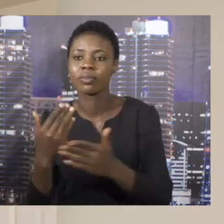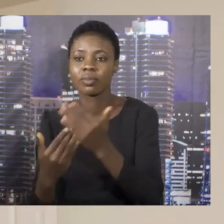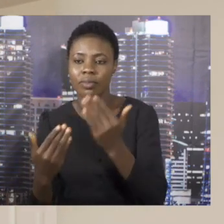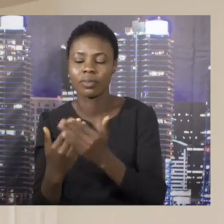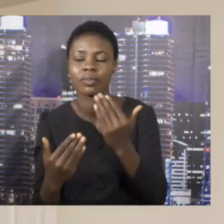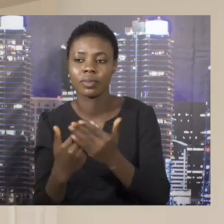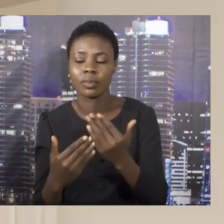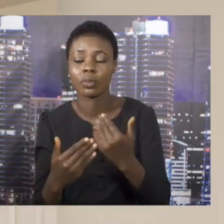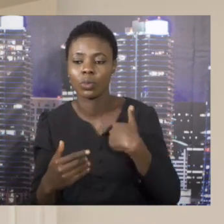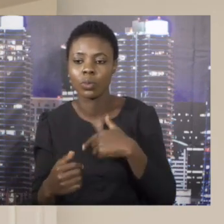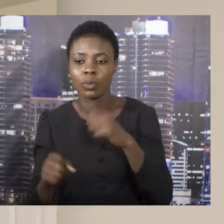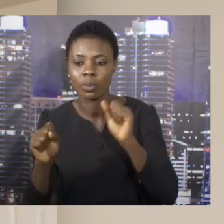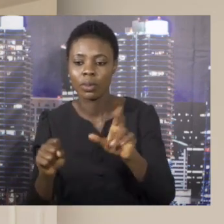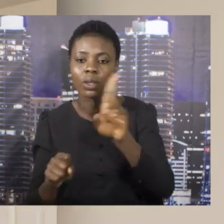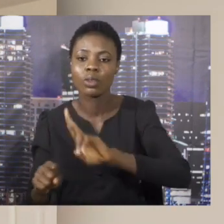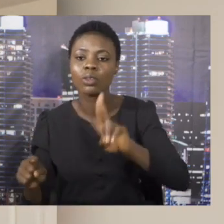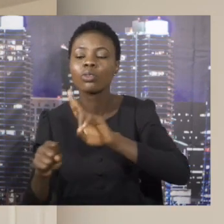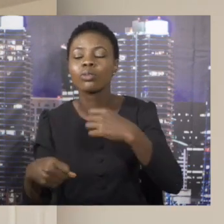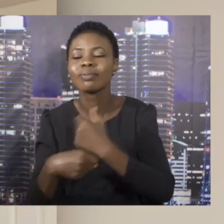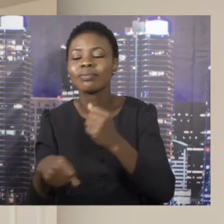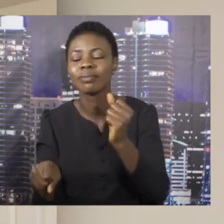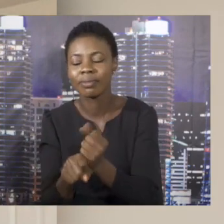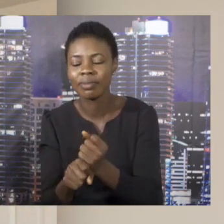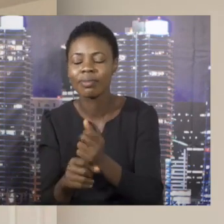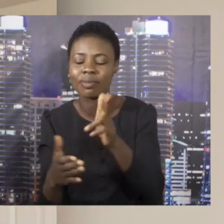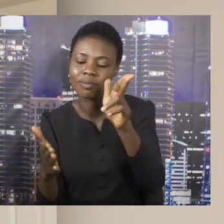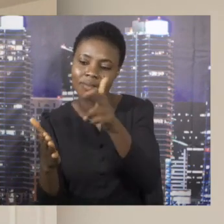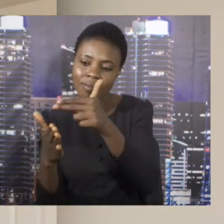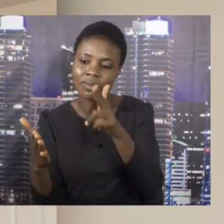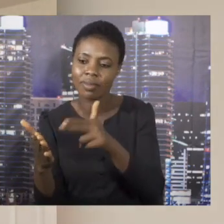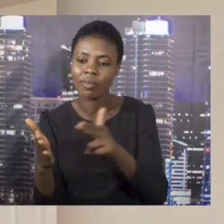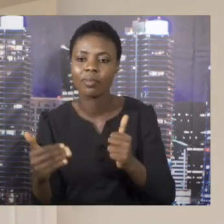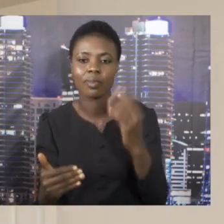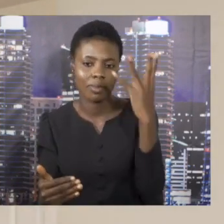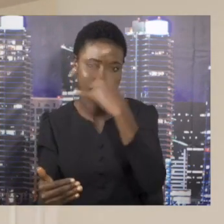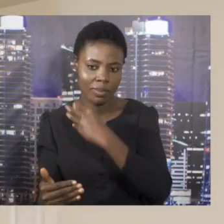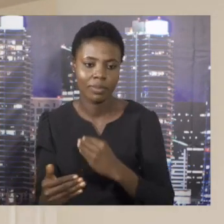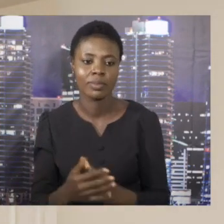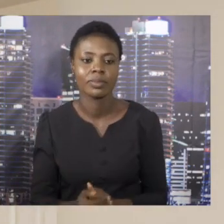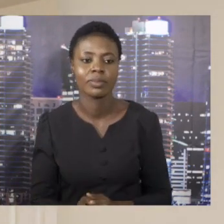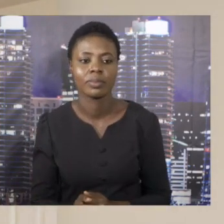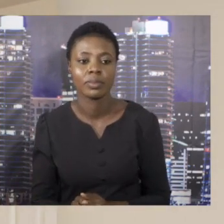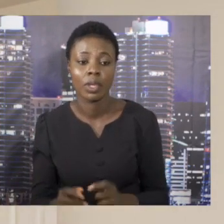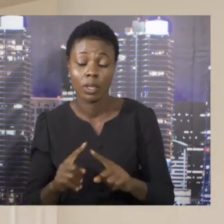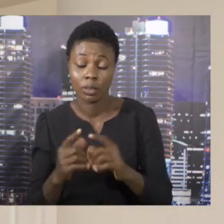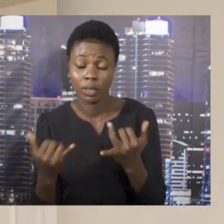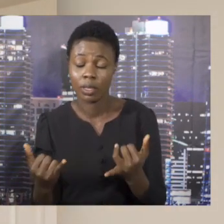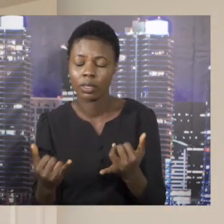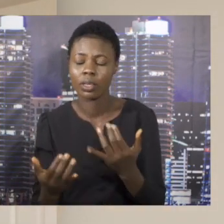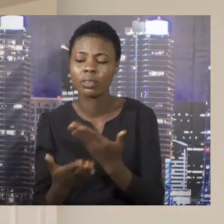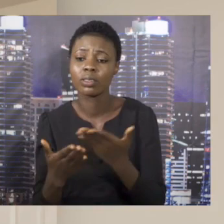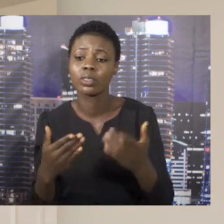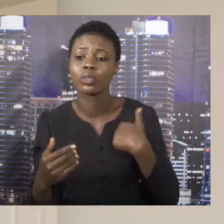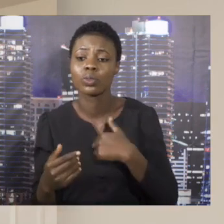can utilize them in creating works of art. And then what are the materials you will